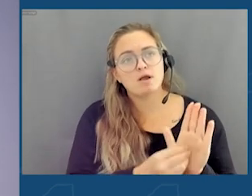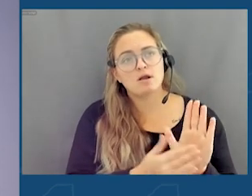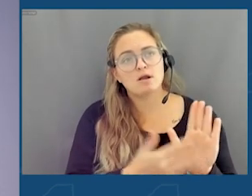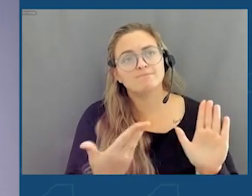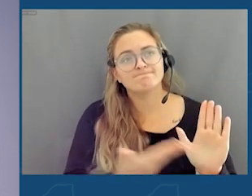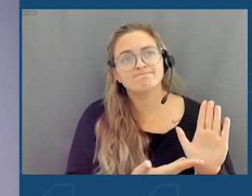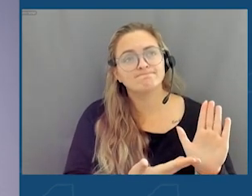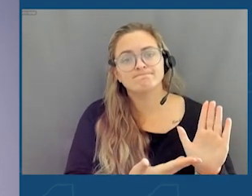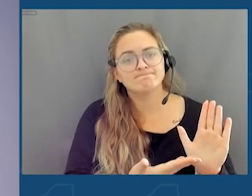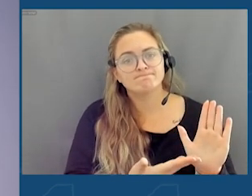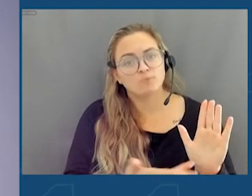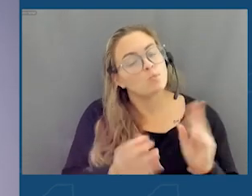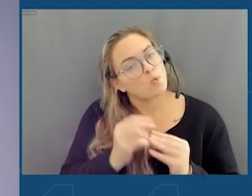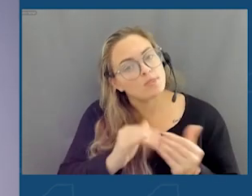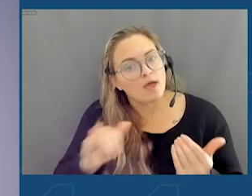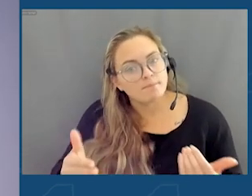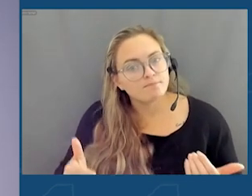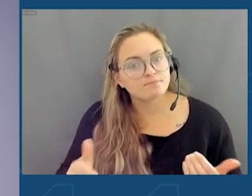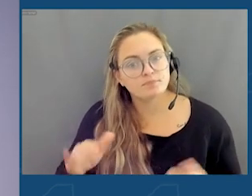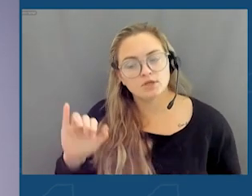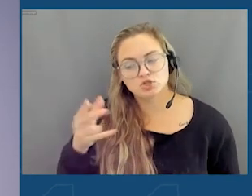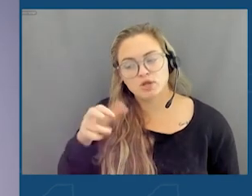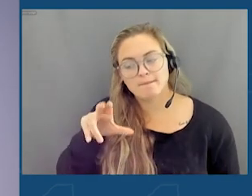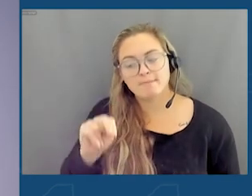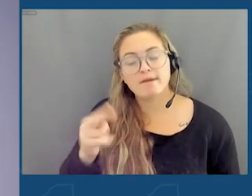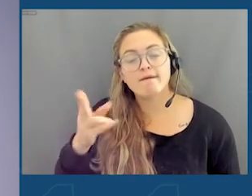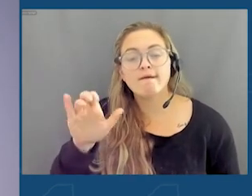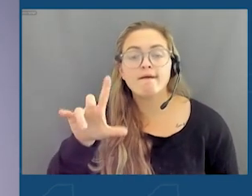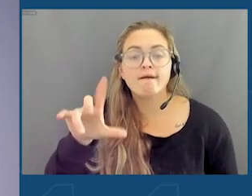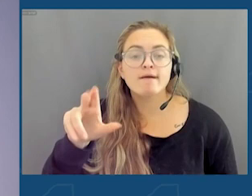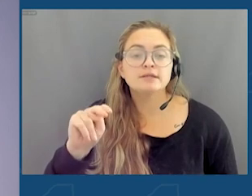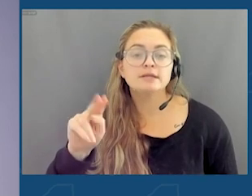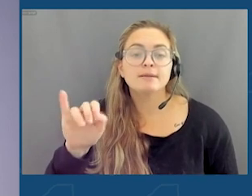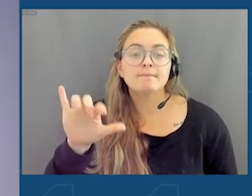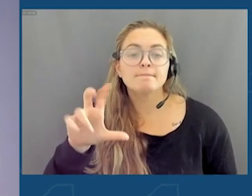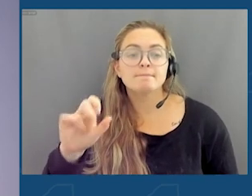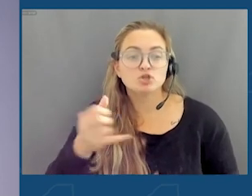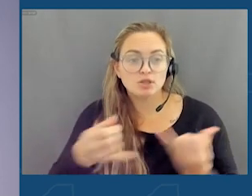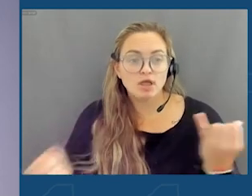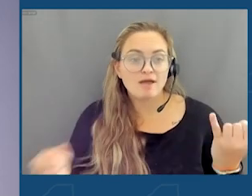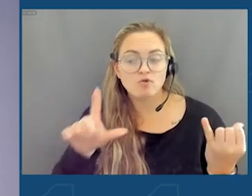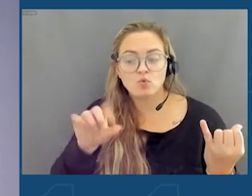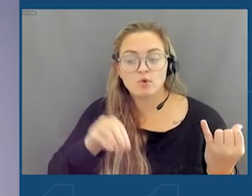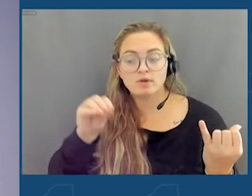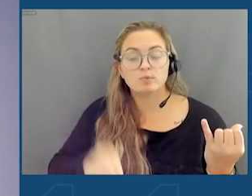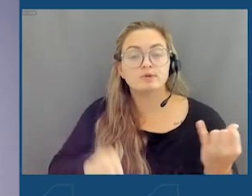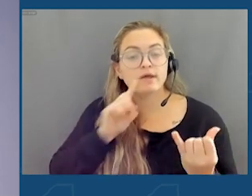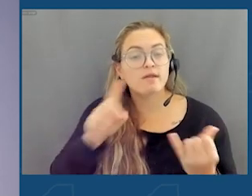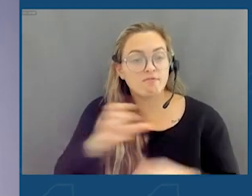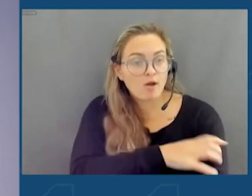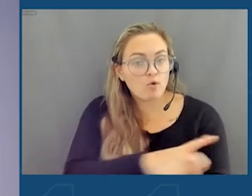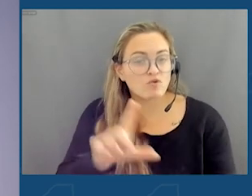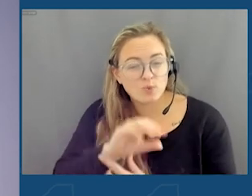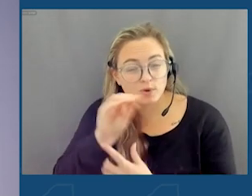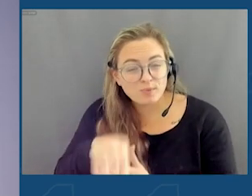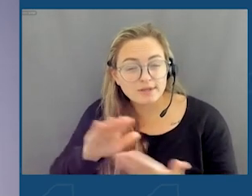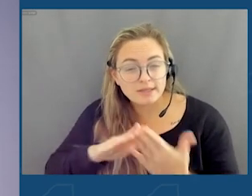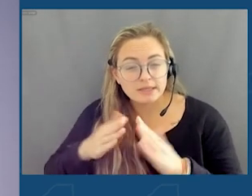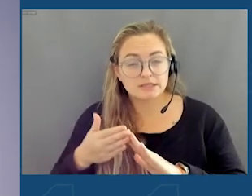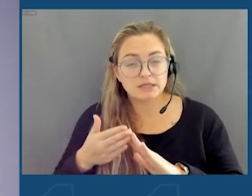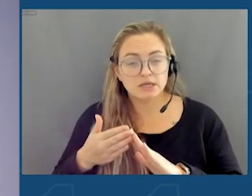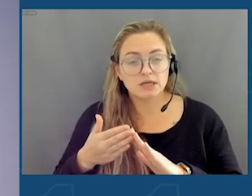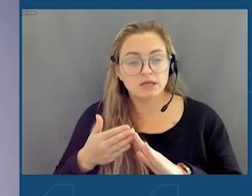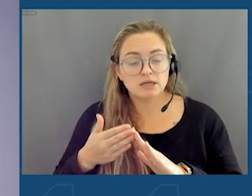the Champlain-Hudson transmission line, which will deliver clean power for 20% of the city,